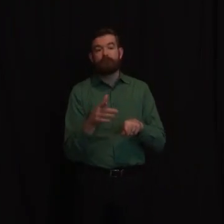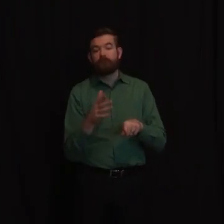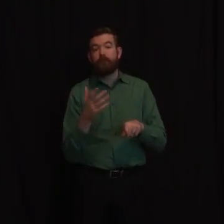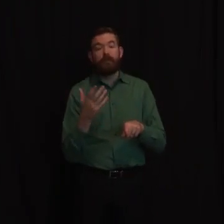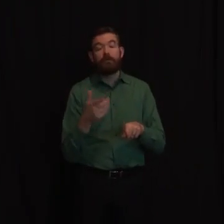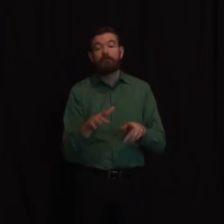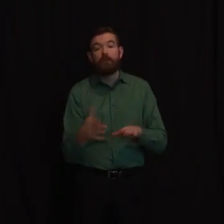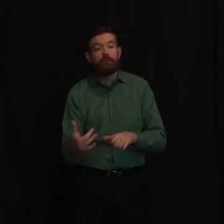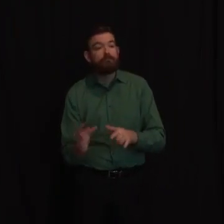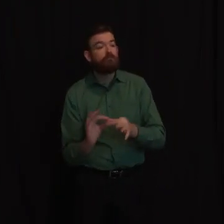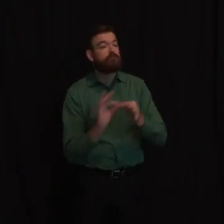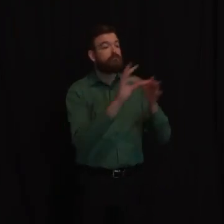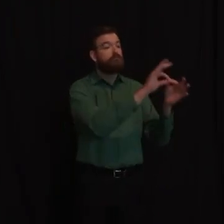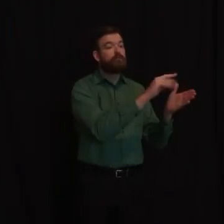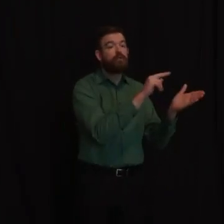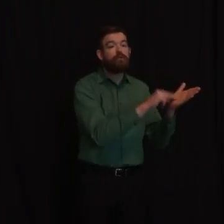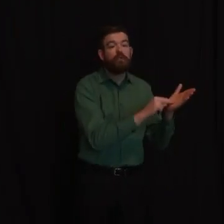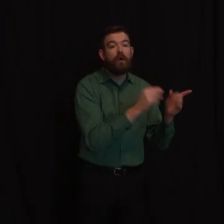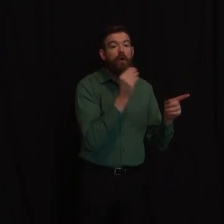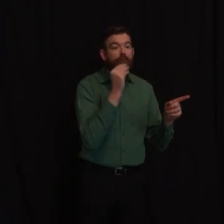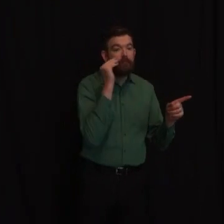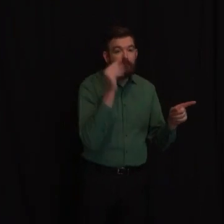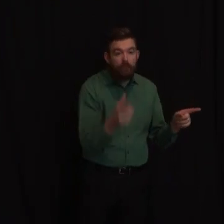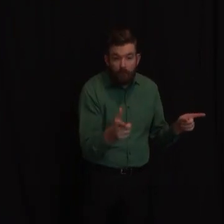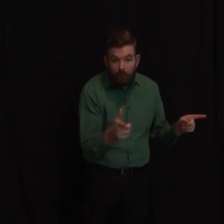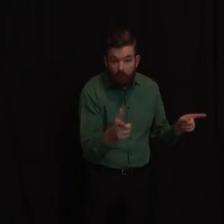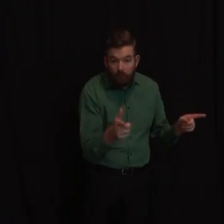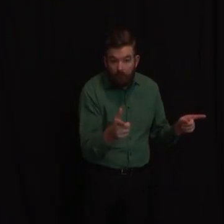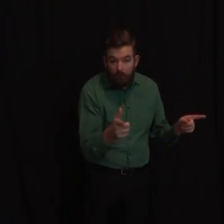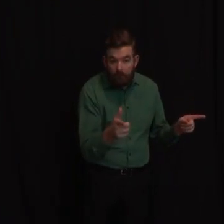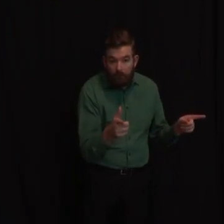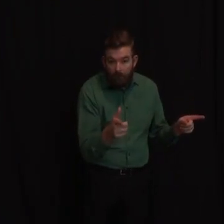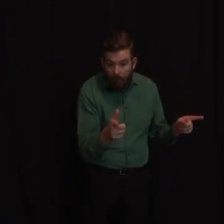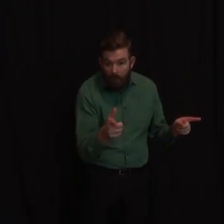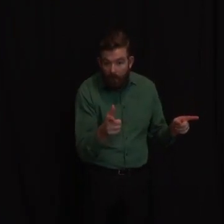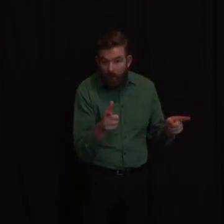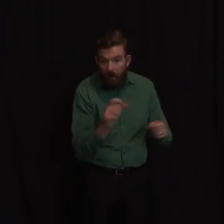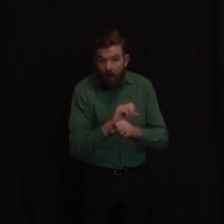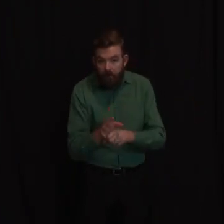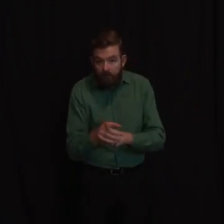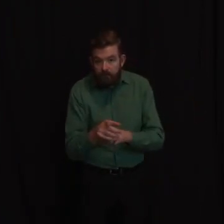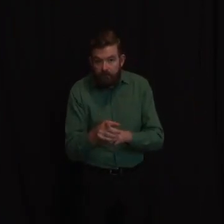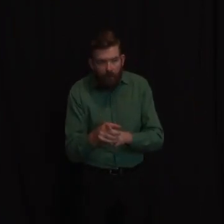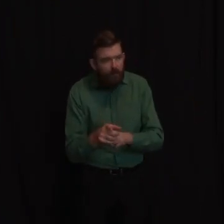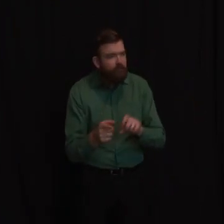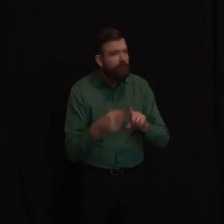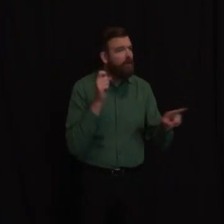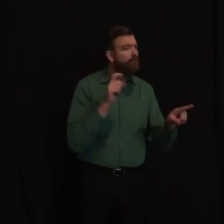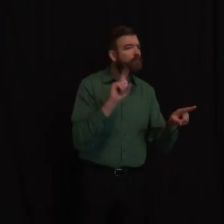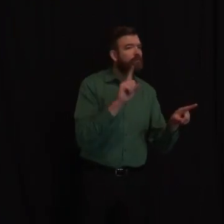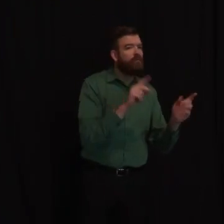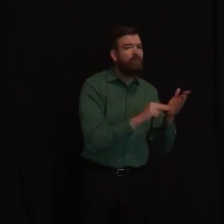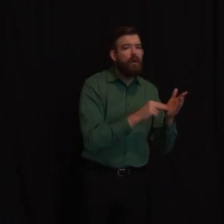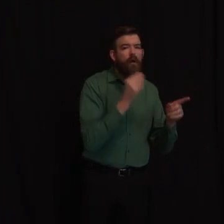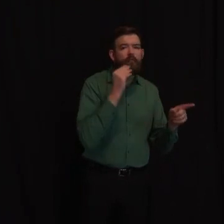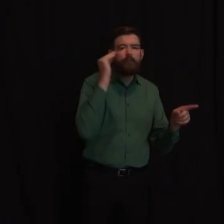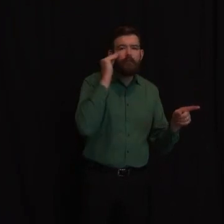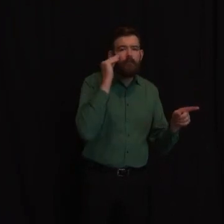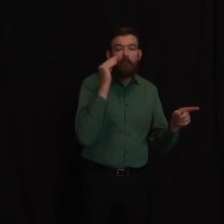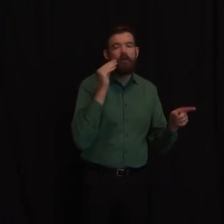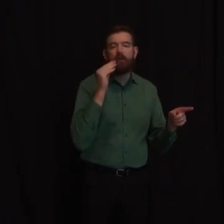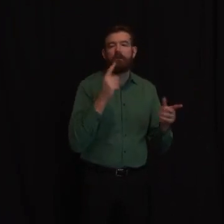process. So one of the things that can happen is we might report a death, let's say, today, but we may not connect it to a nursing home as long as 4 or 5 or even